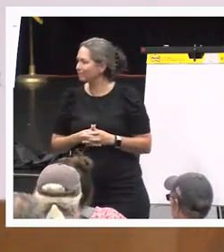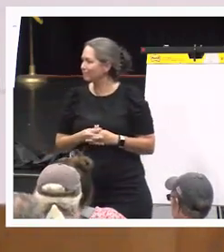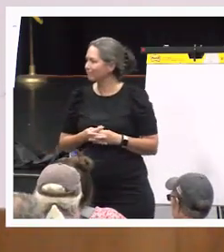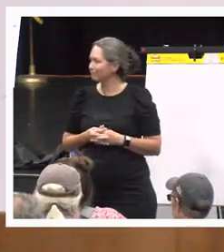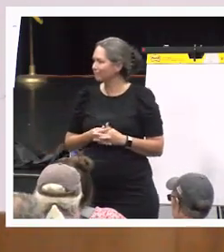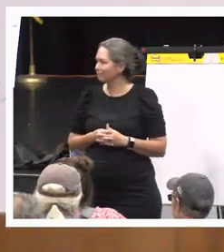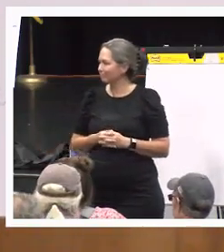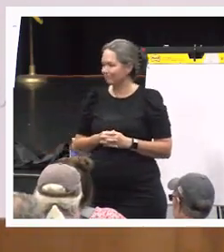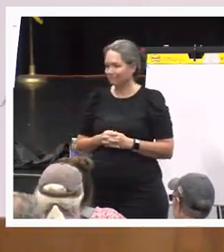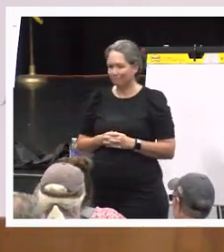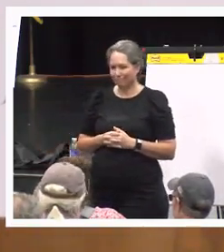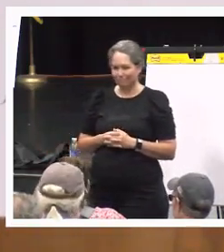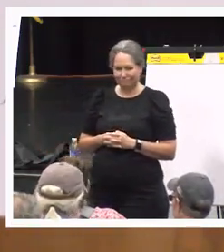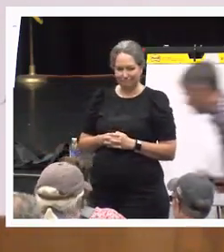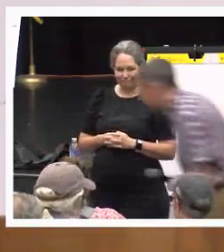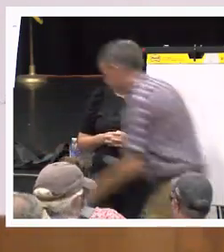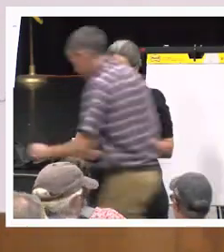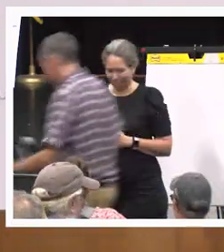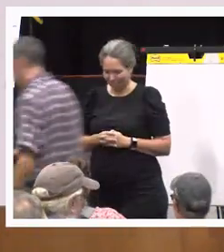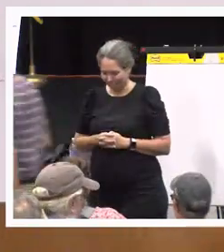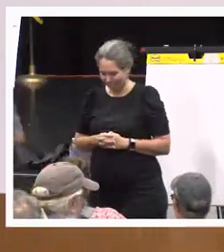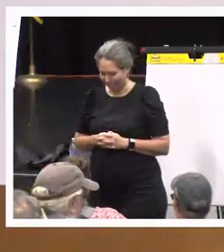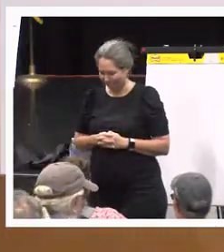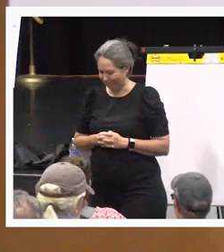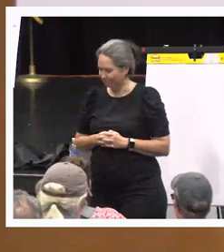Of course, I got my glasses on. Okay.